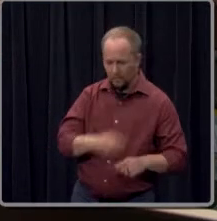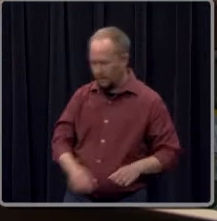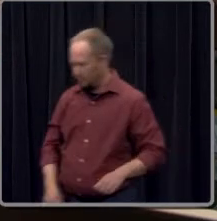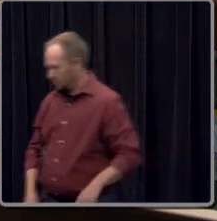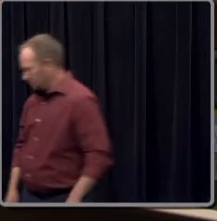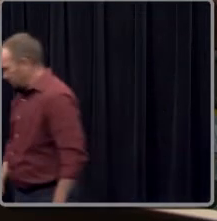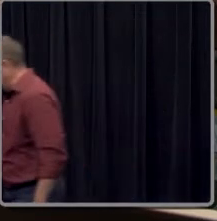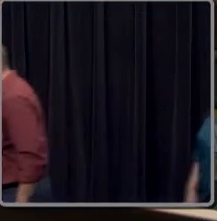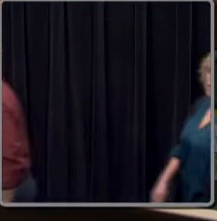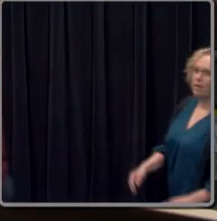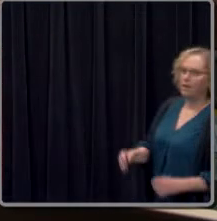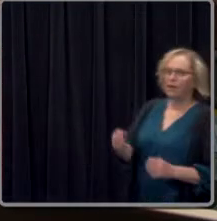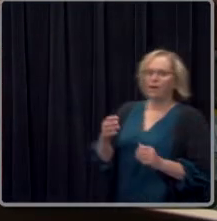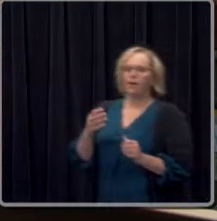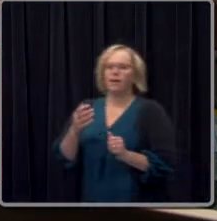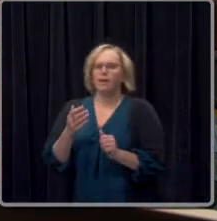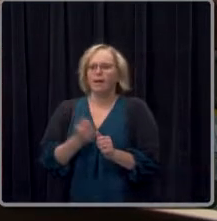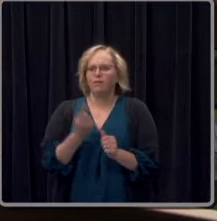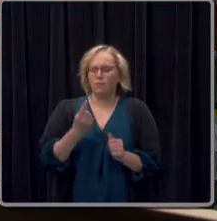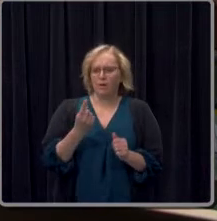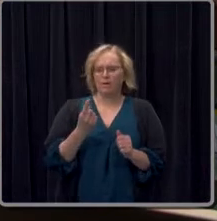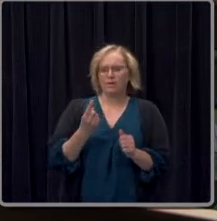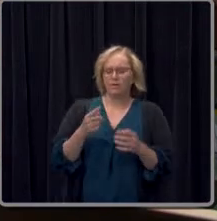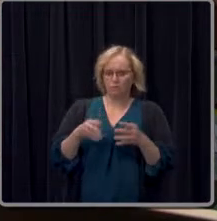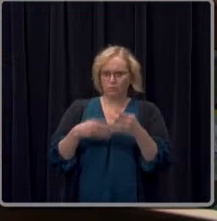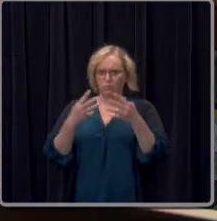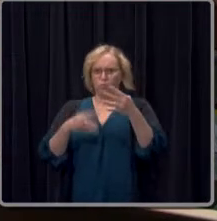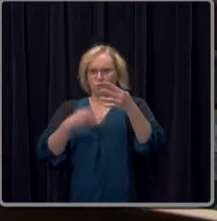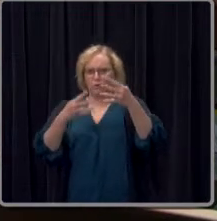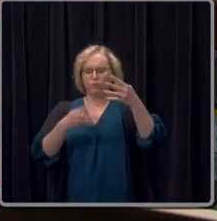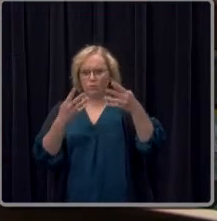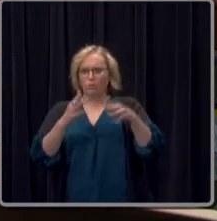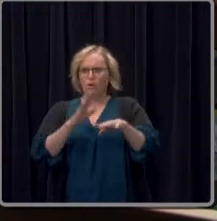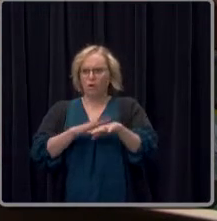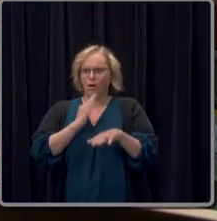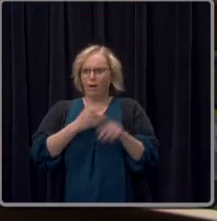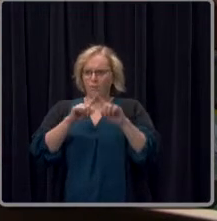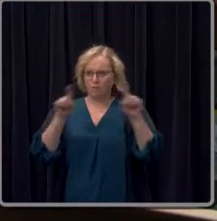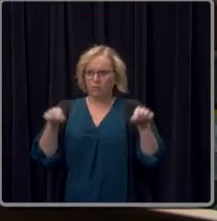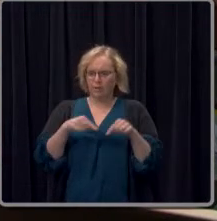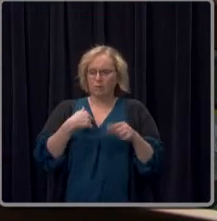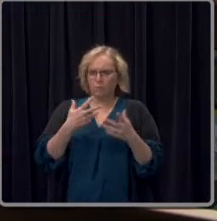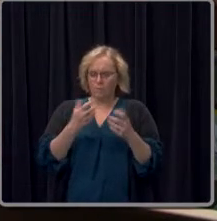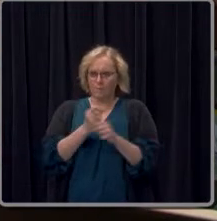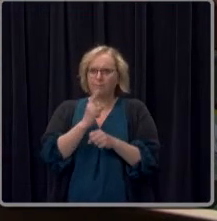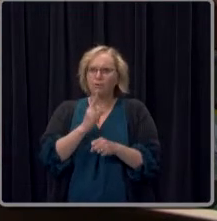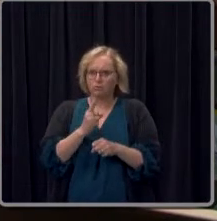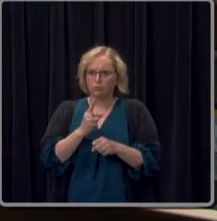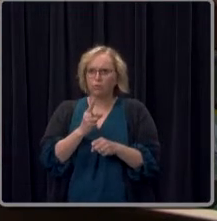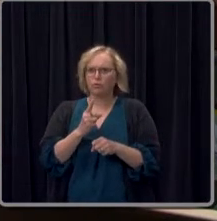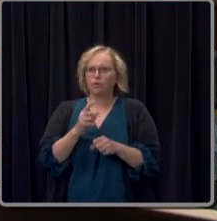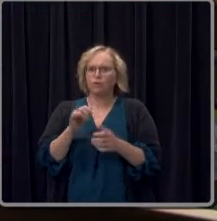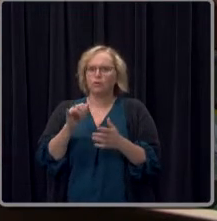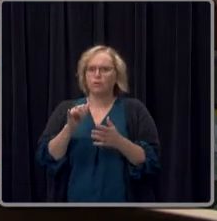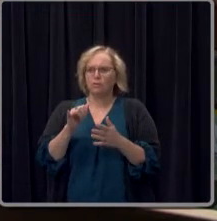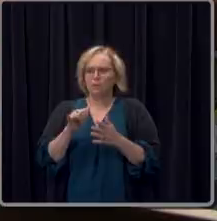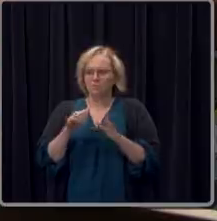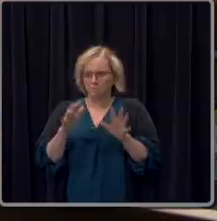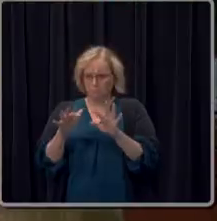were everybody scrolling through the deck on our screen. Oh, gotcha. And it didn't have it, so I just want to make sure Okay. thank